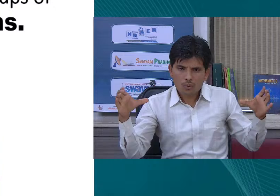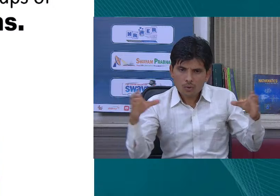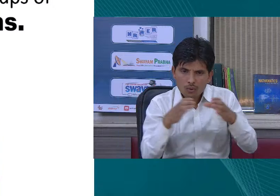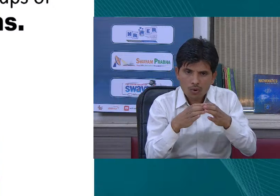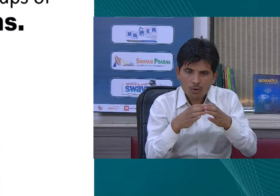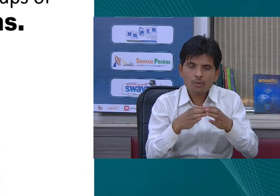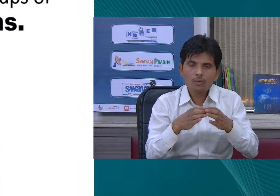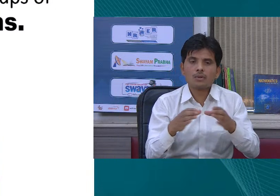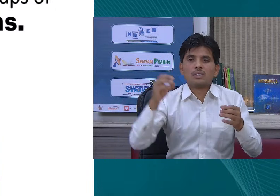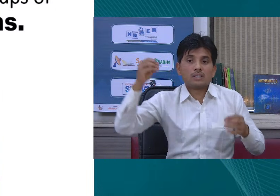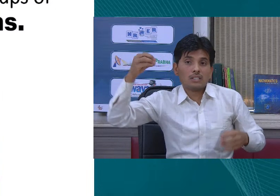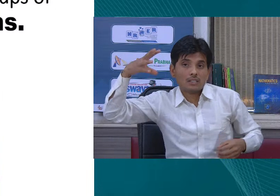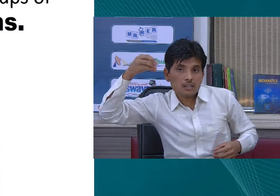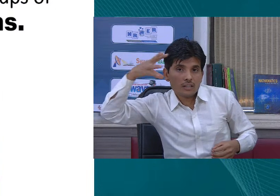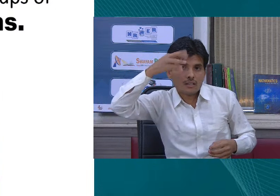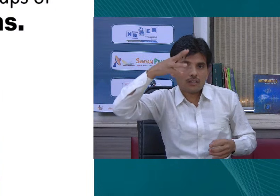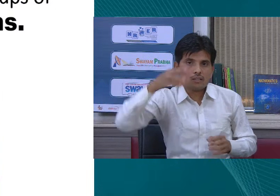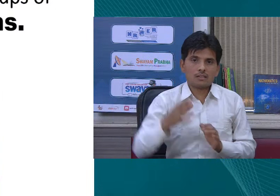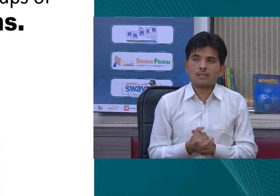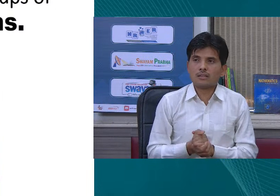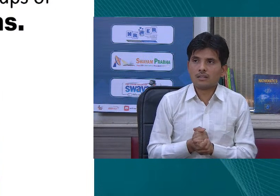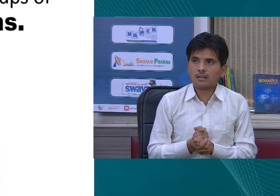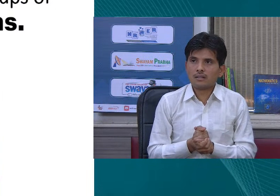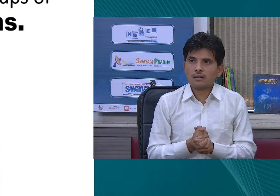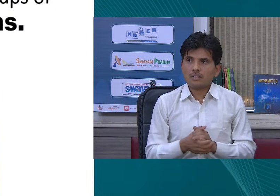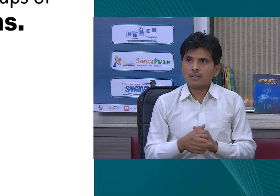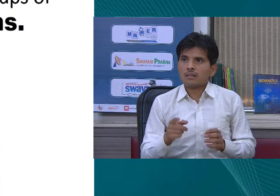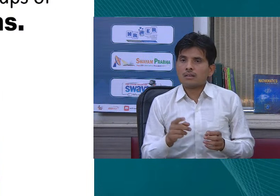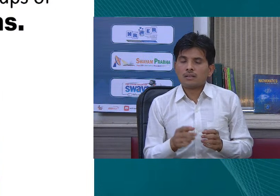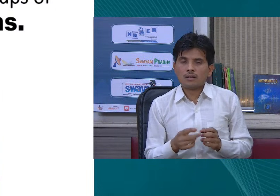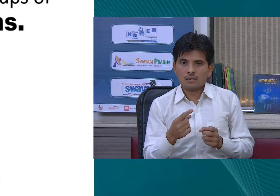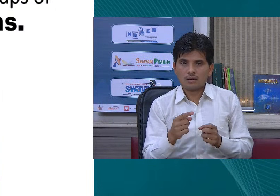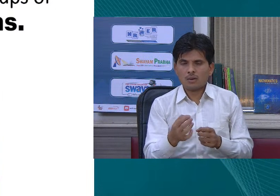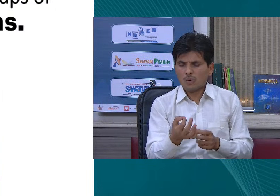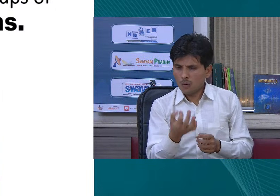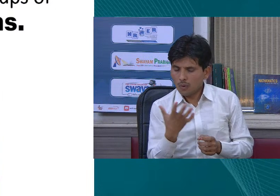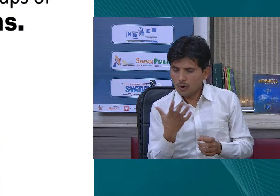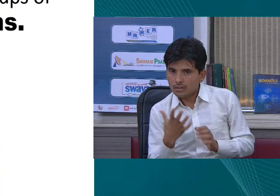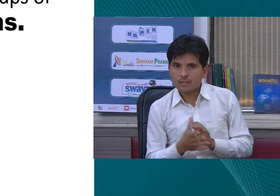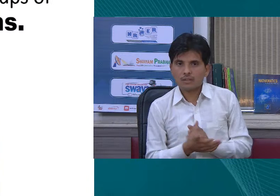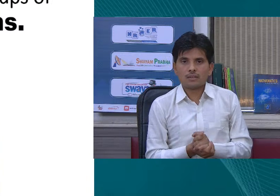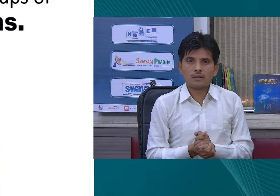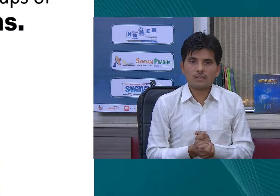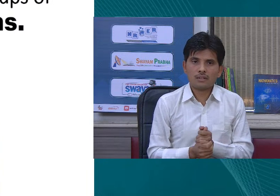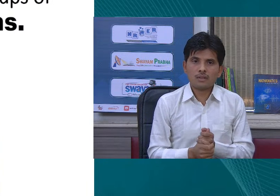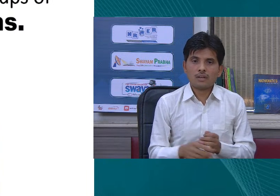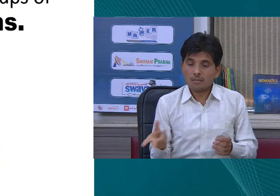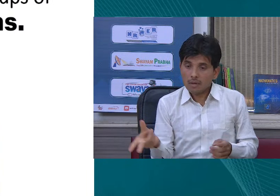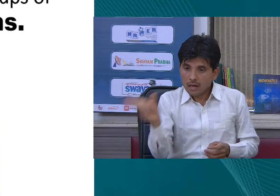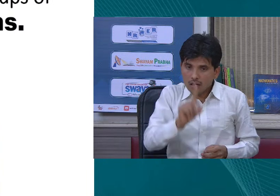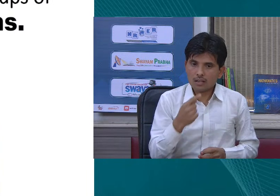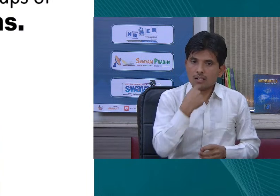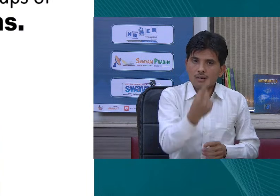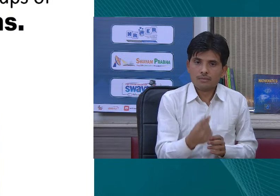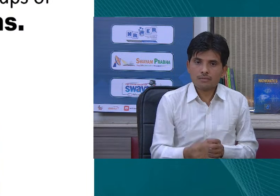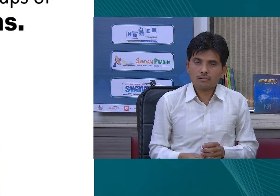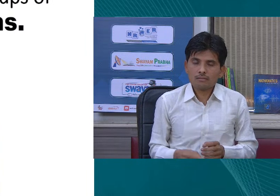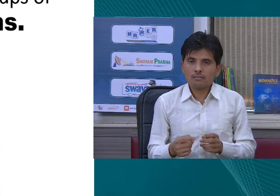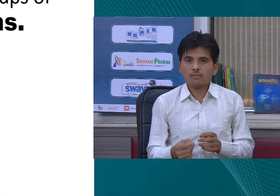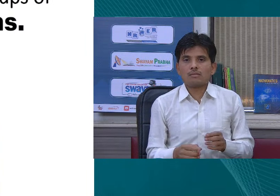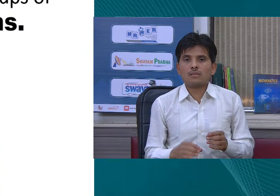of stars. These are called constellations. I repeat, these are